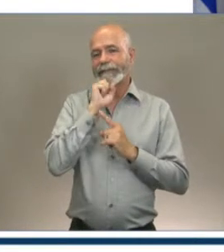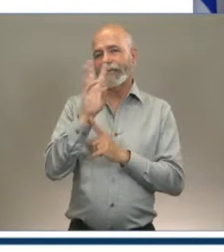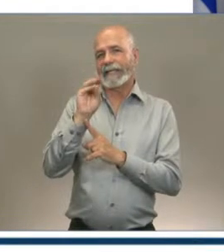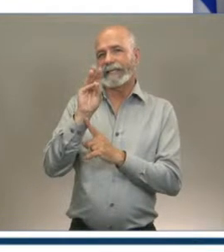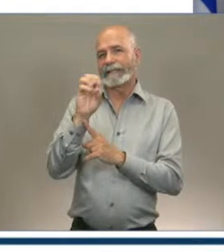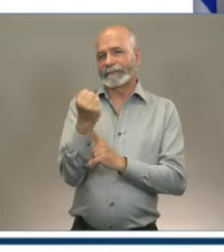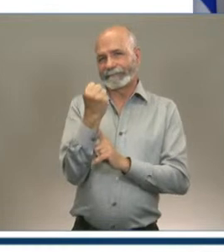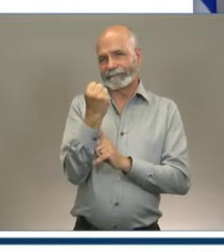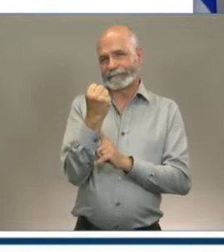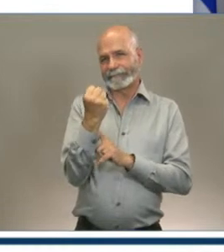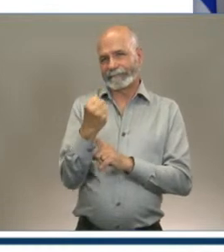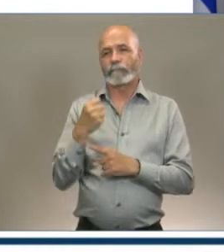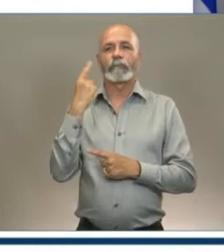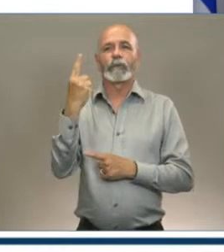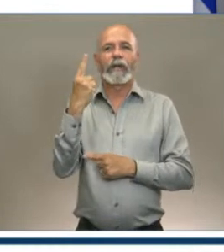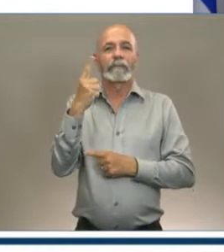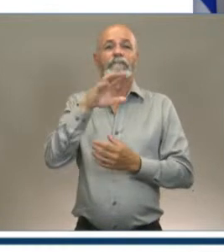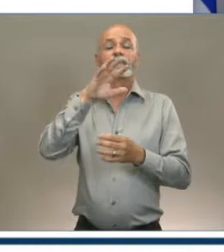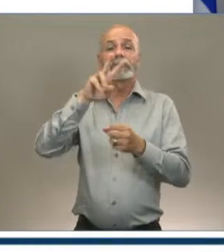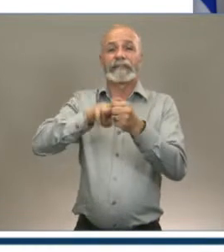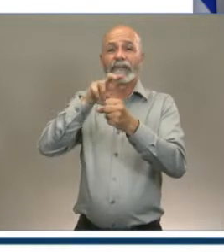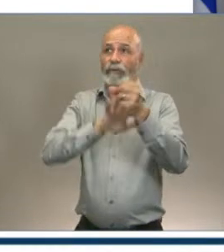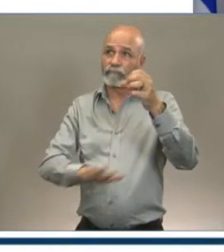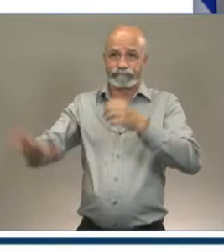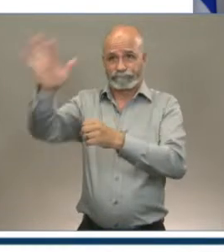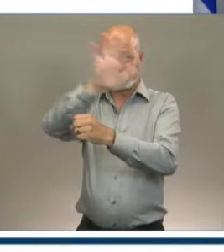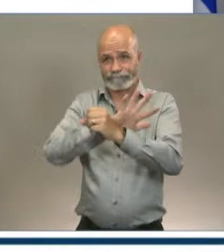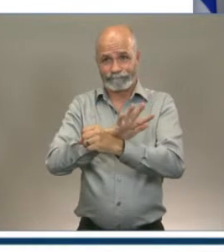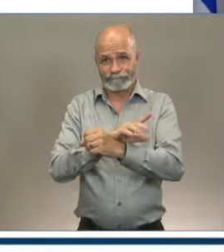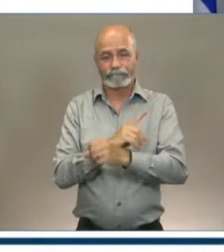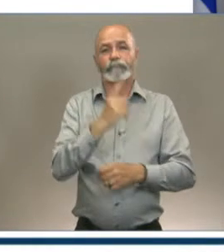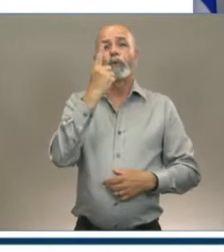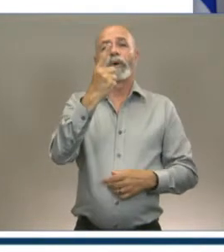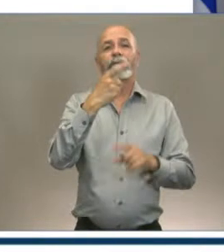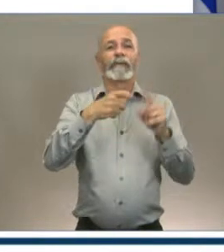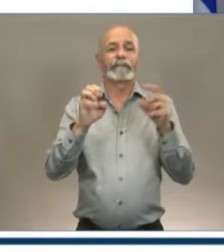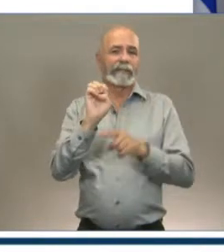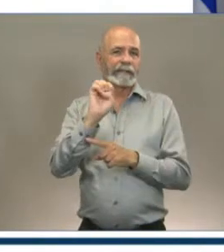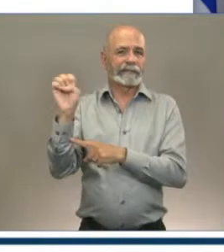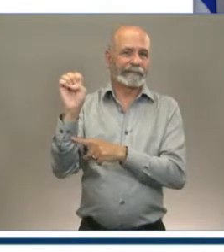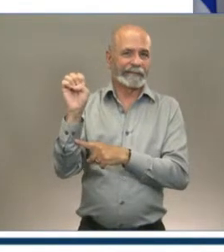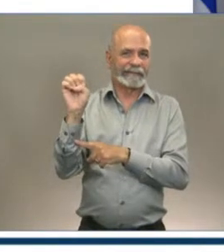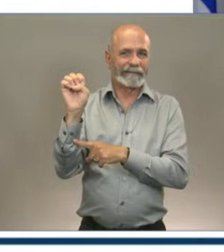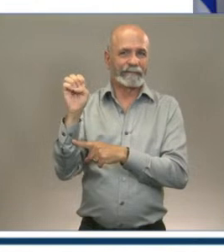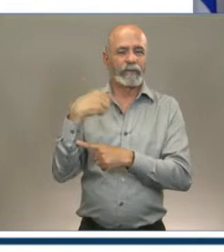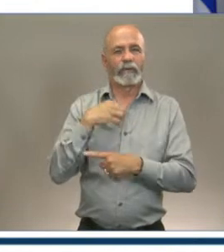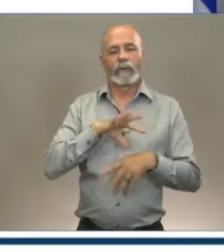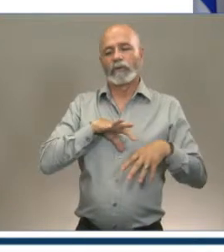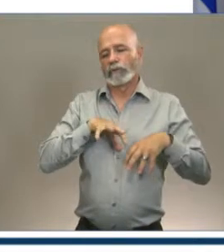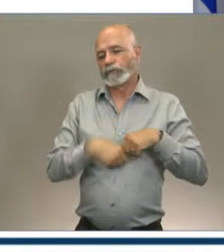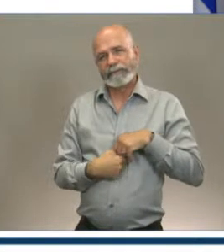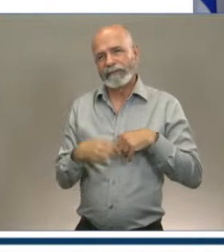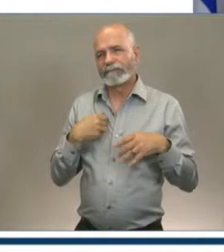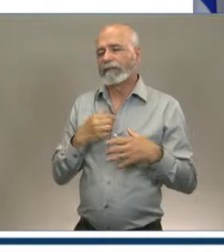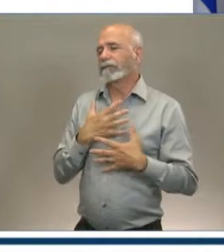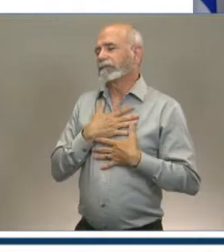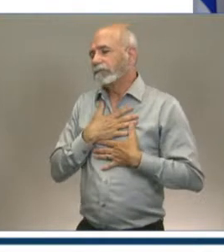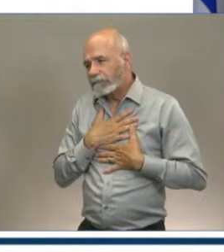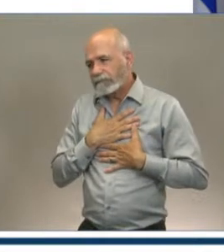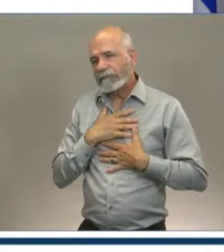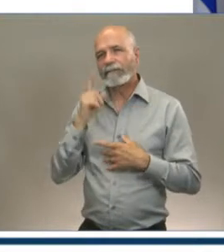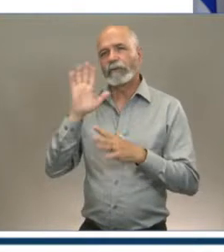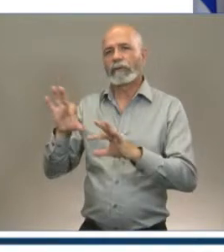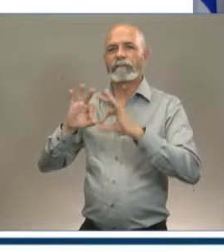eastern zone. So my thoughts and prayers are with those families. On behalf of all Nova Scotians, our condolences go out to the